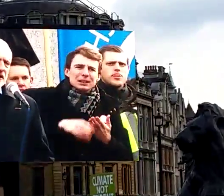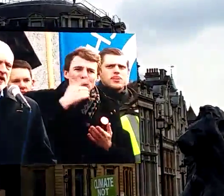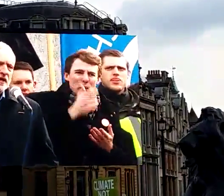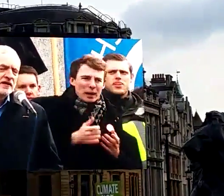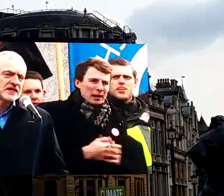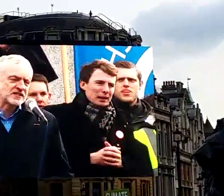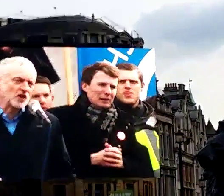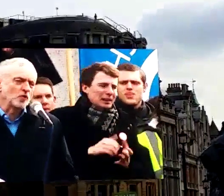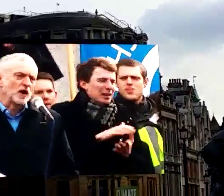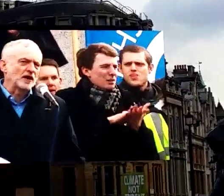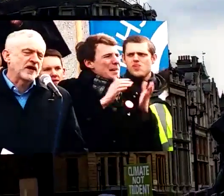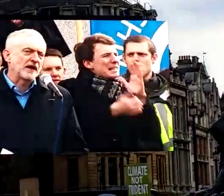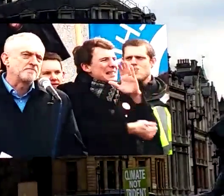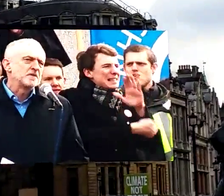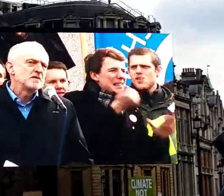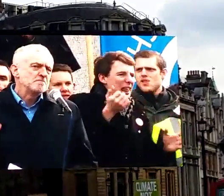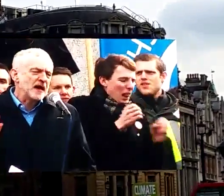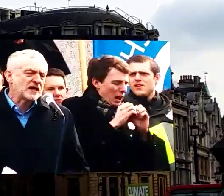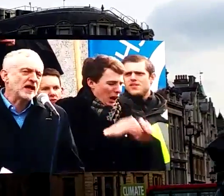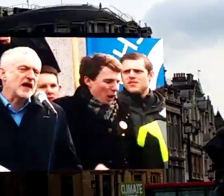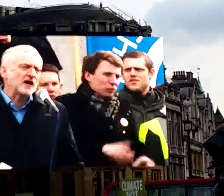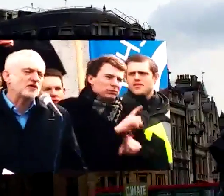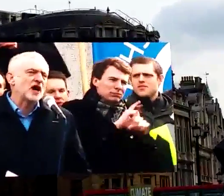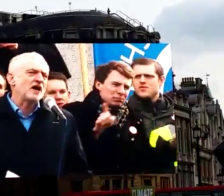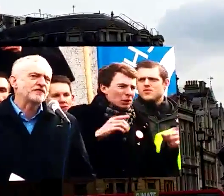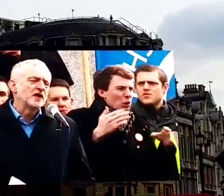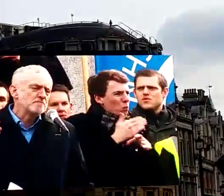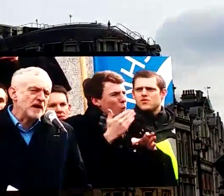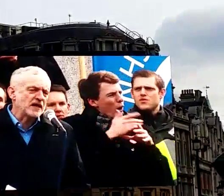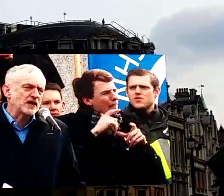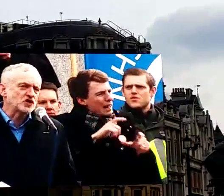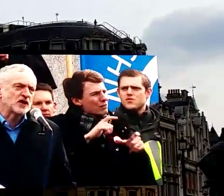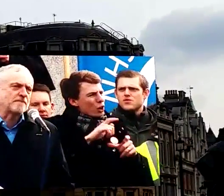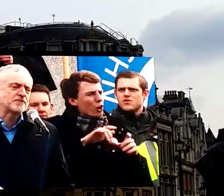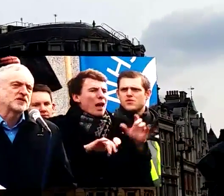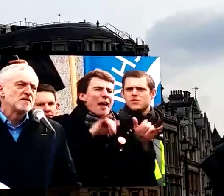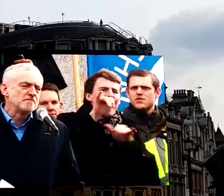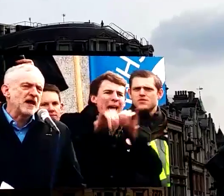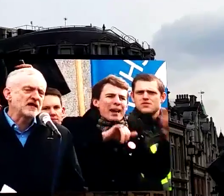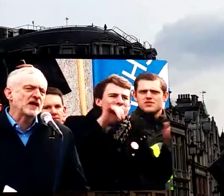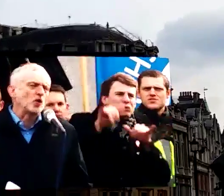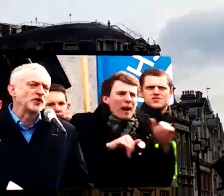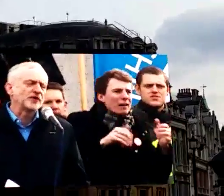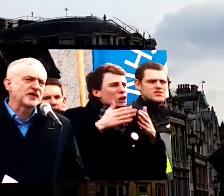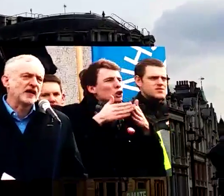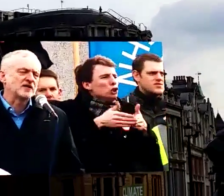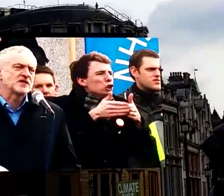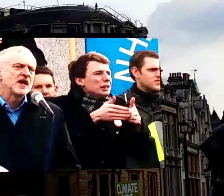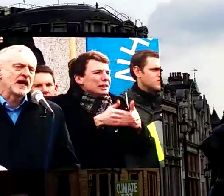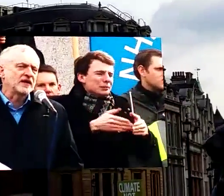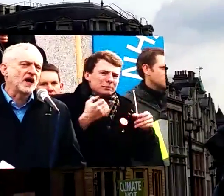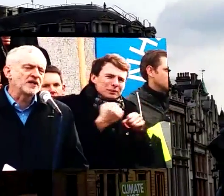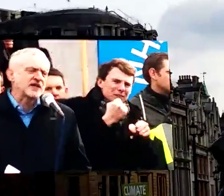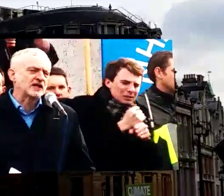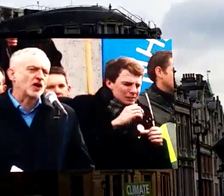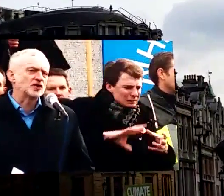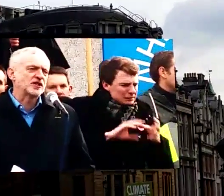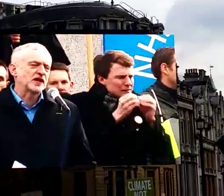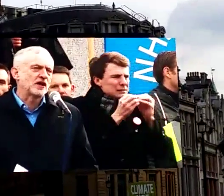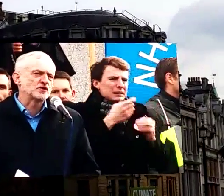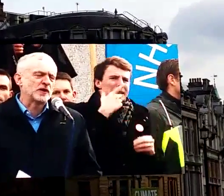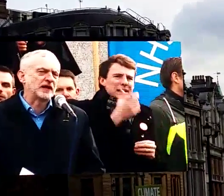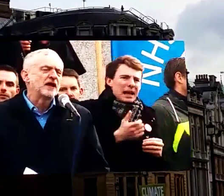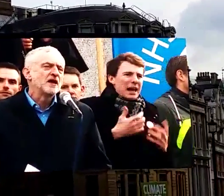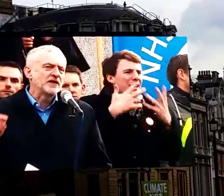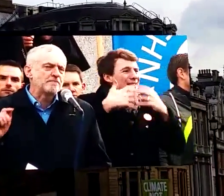lost. They're still working, making aircraft, making ships, making all the things and the high